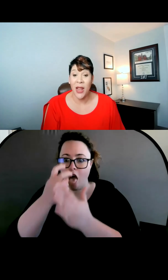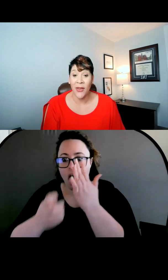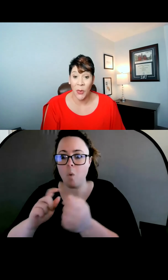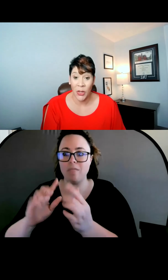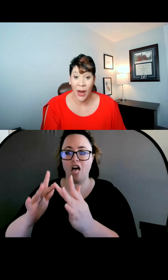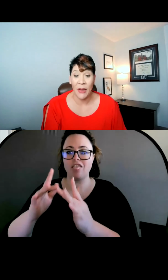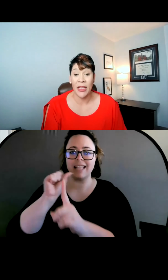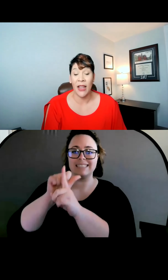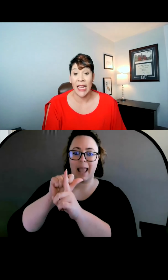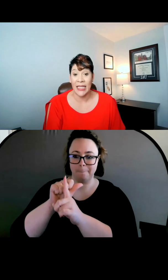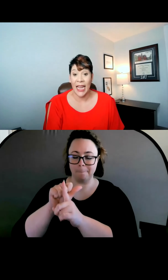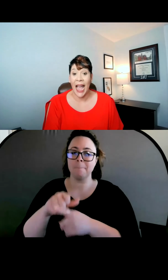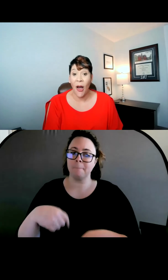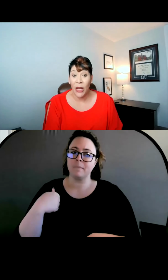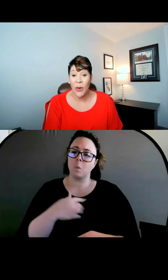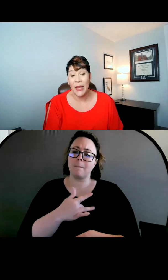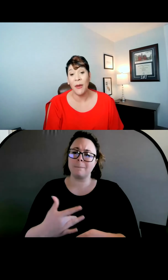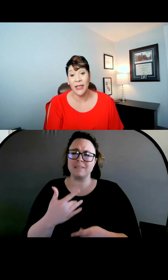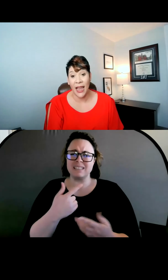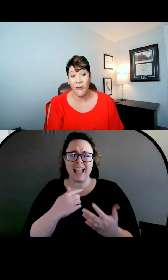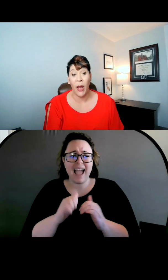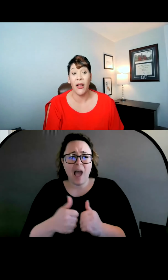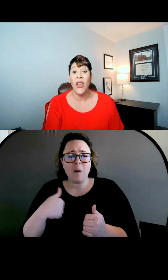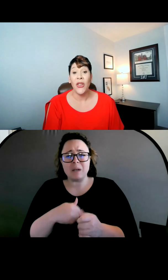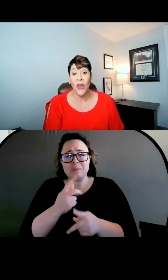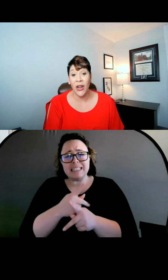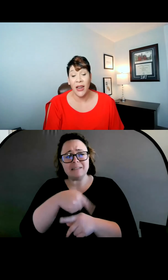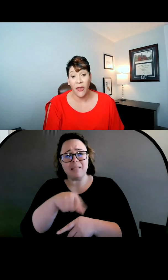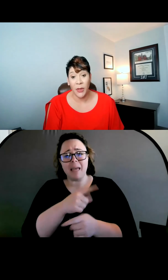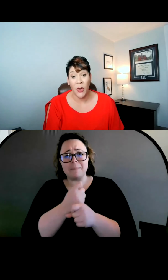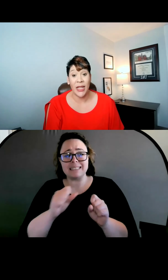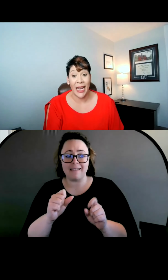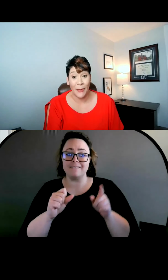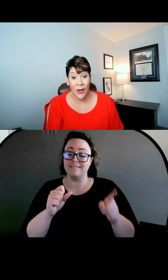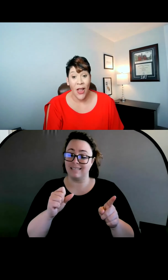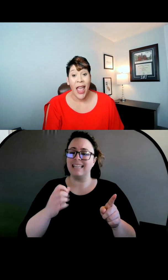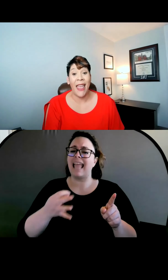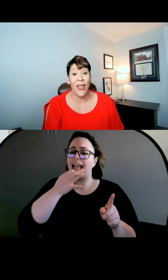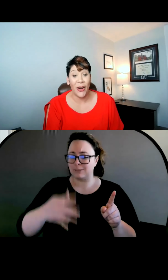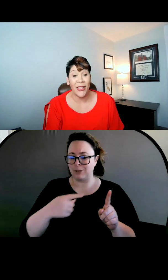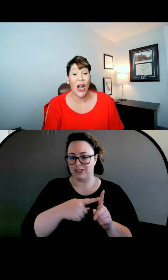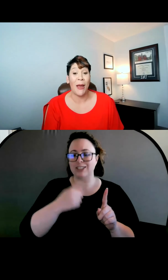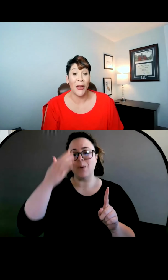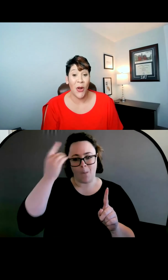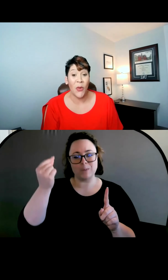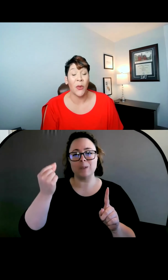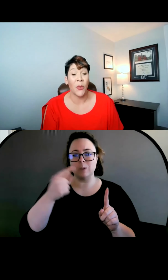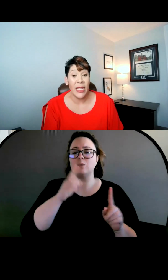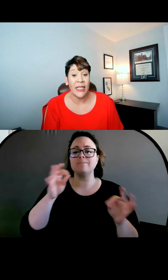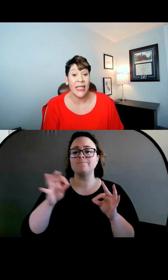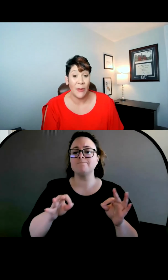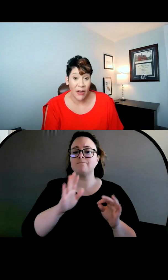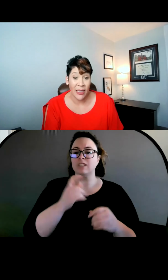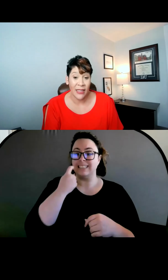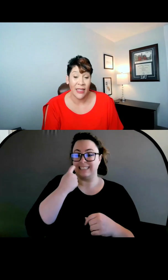think so many of us work directly with clients and say, how can we keep them safe? Well, you're going to hear from someone who's an expert, and they're going to talk about their own